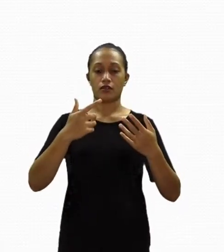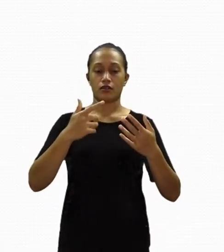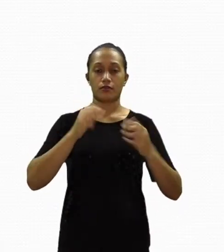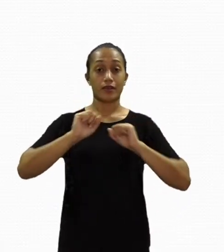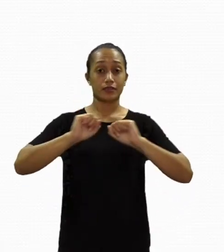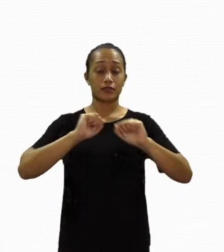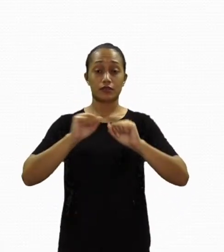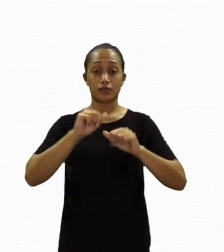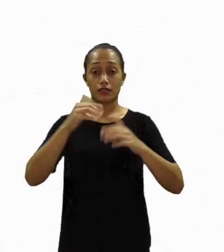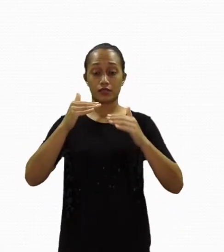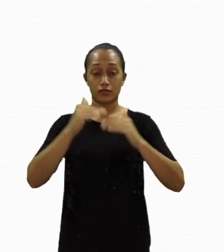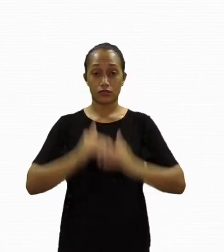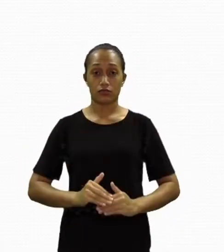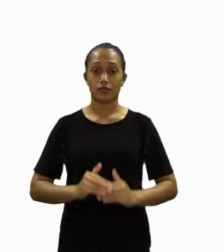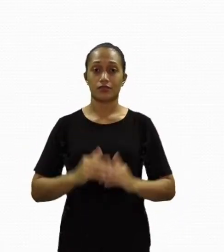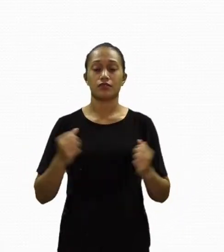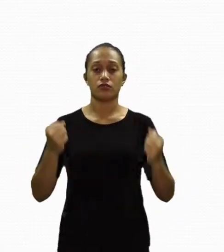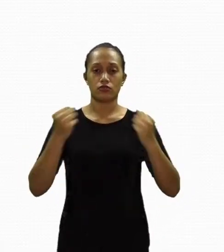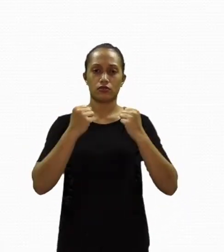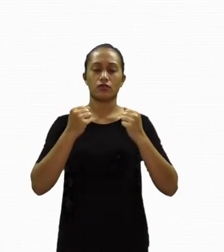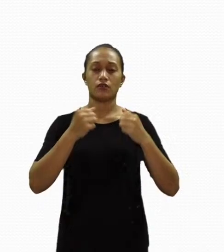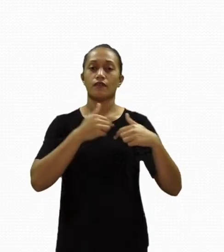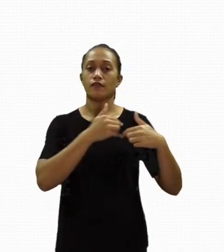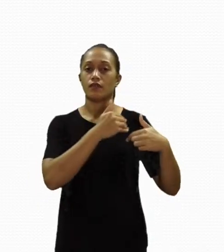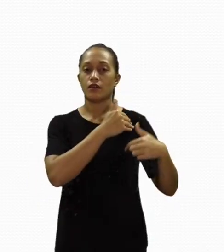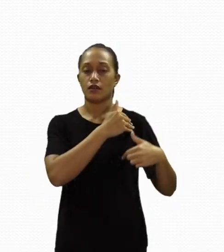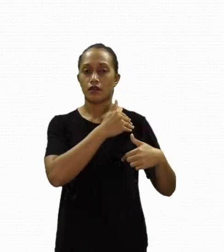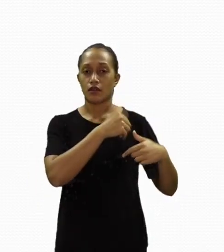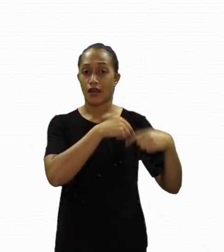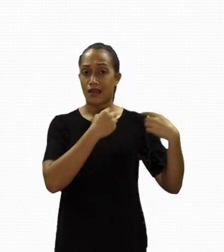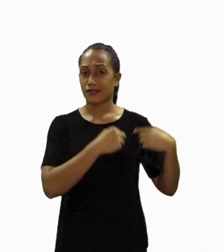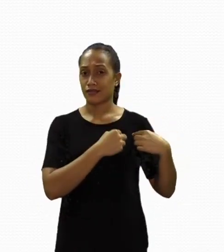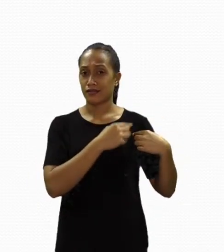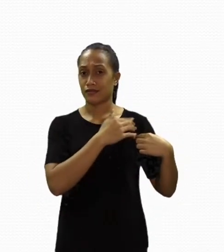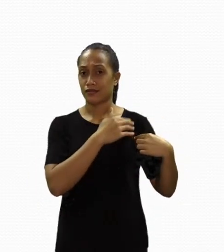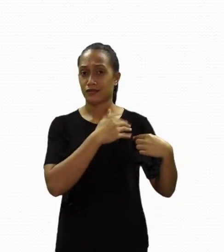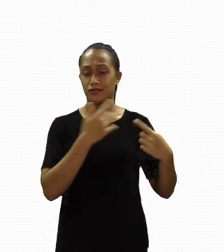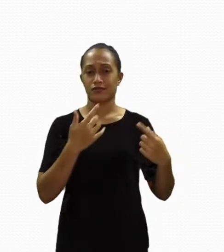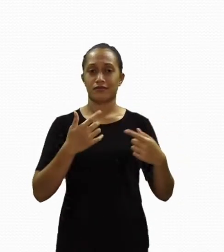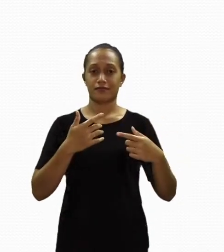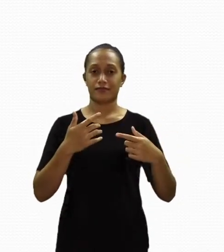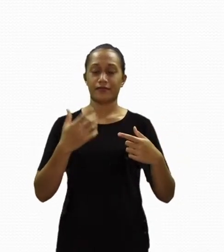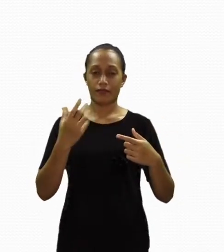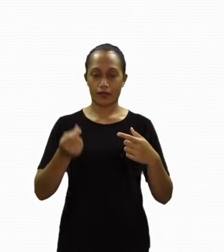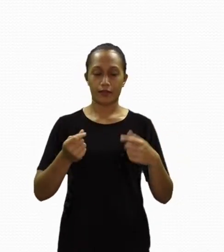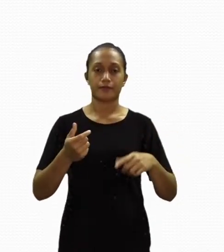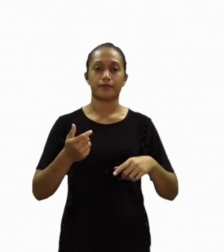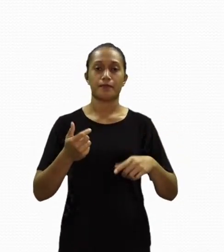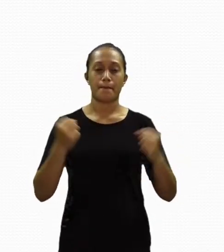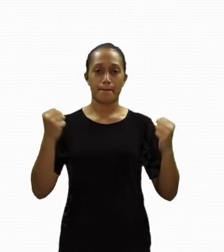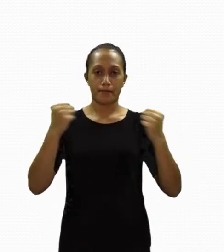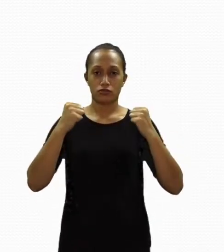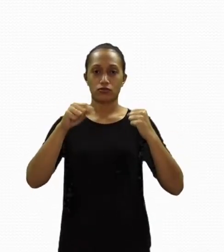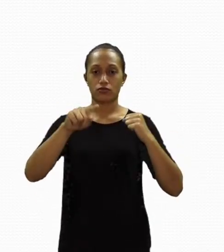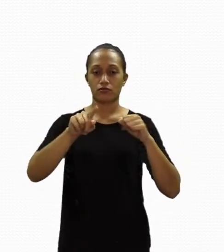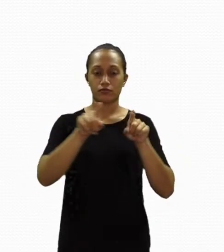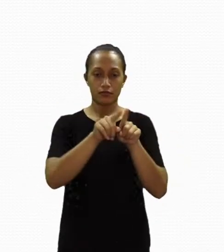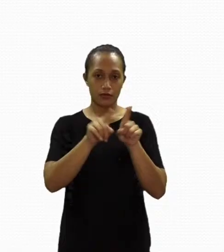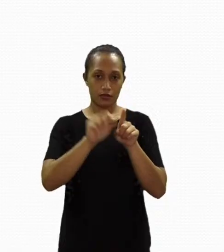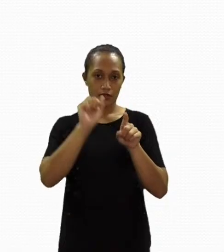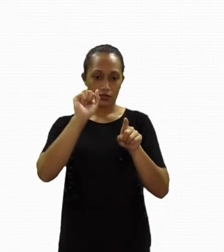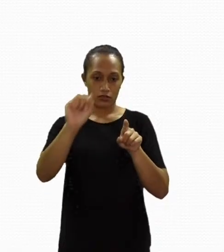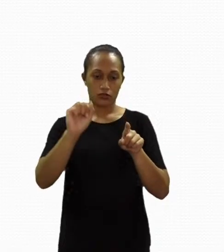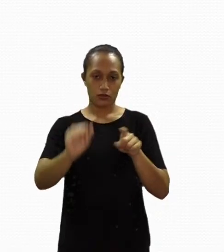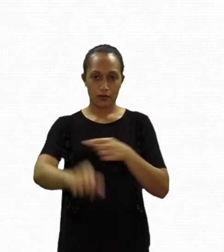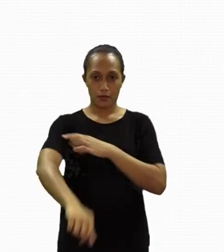helps increase the size and strength of the heart. Your heart is a muscle, just like your